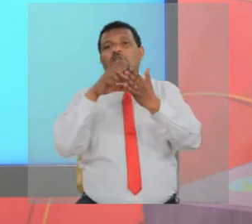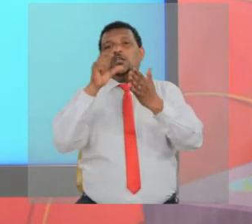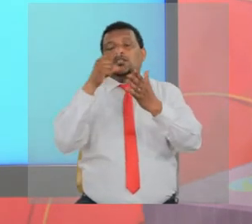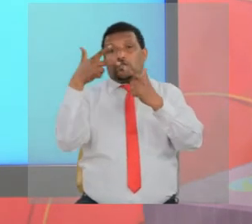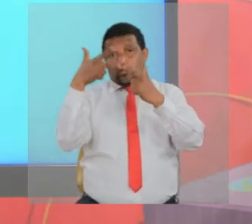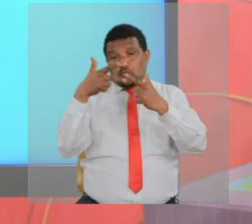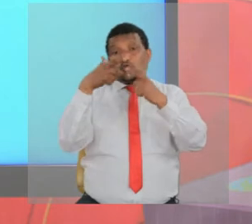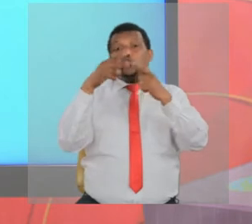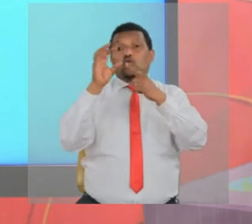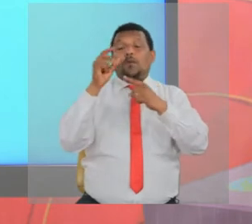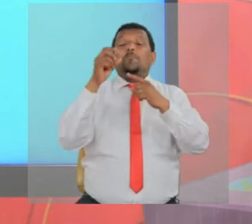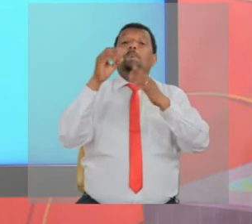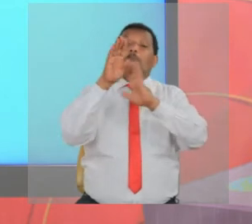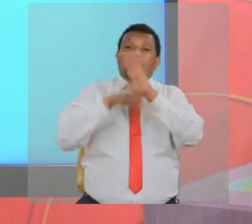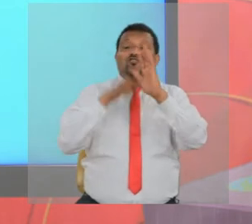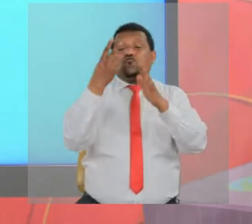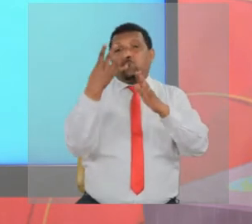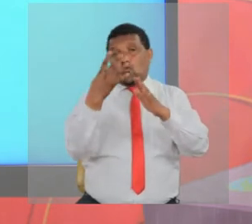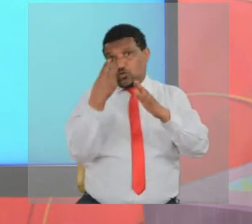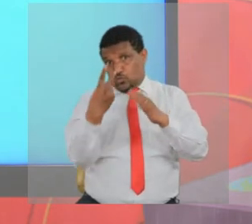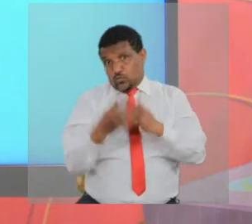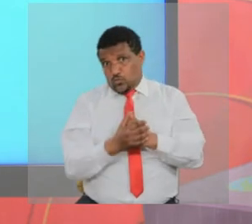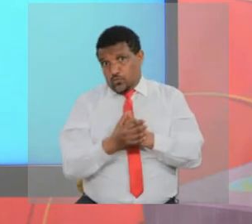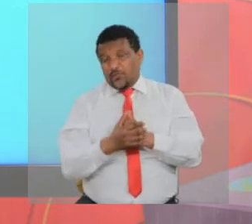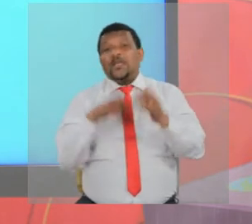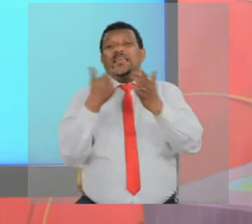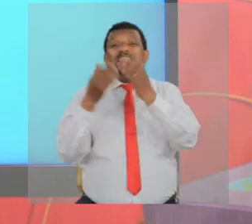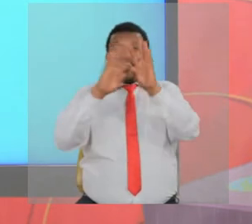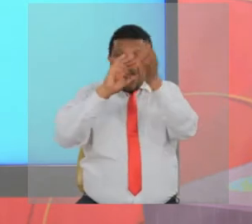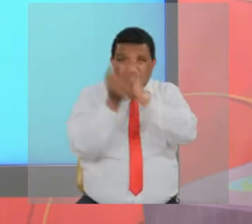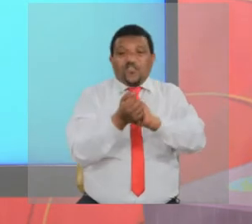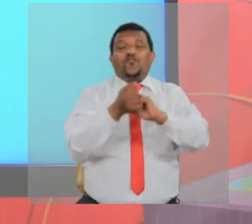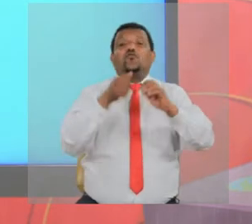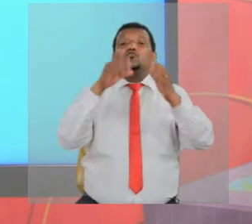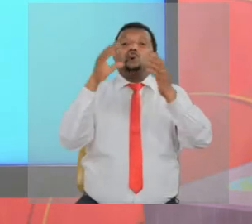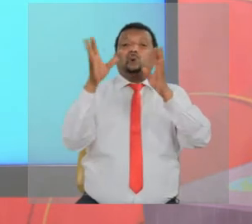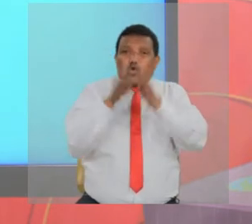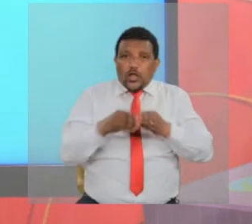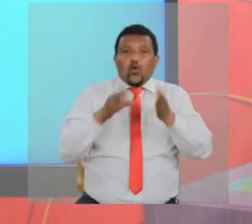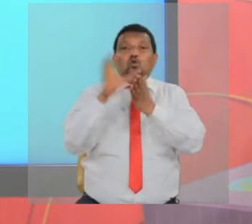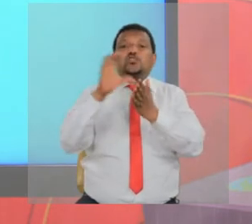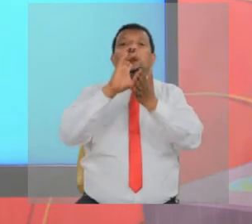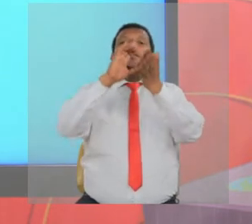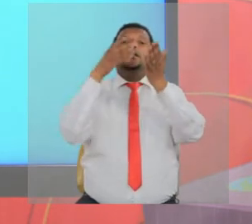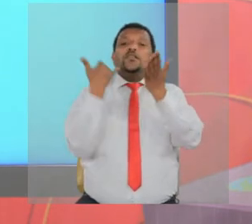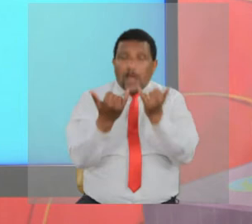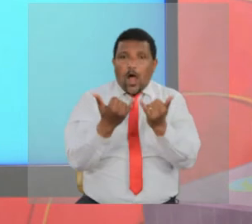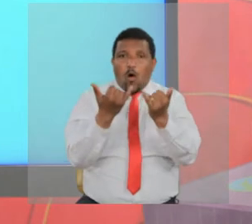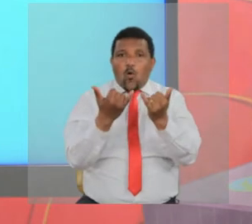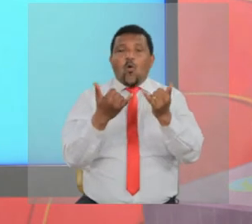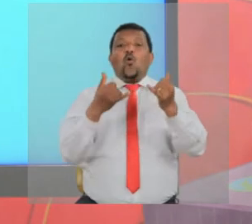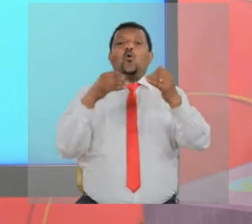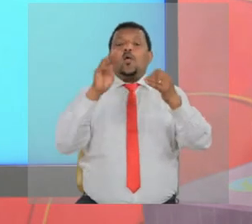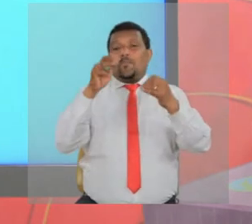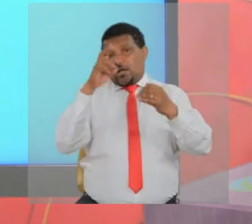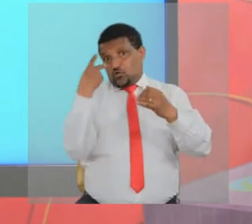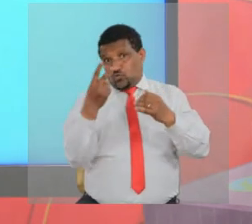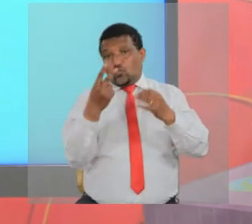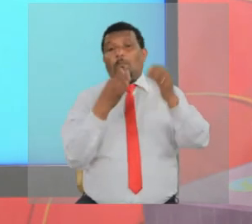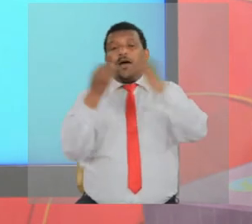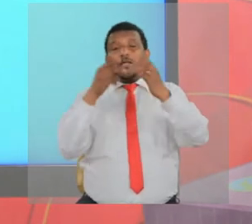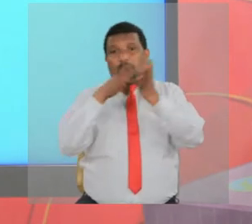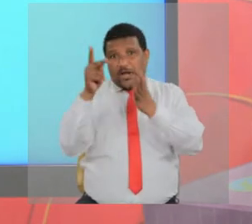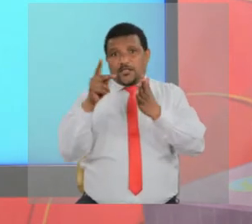which is the derivative of total cost. And the MR is 2, which is the market price. Now, let's connect like terms